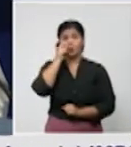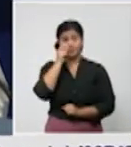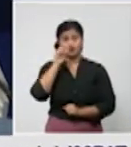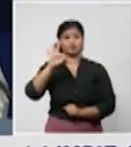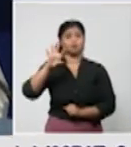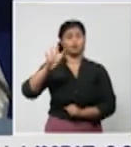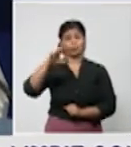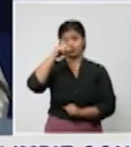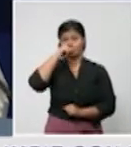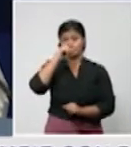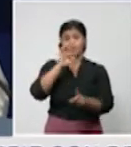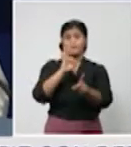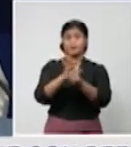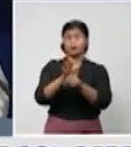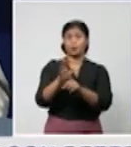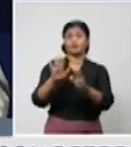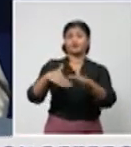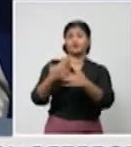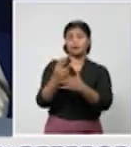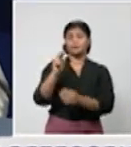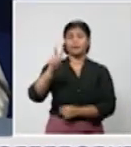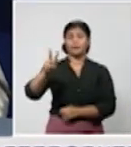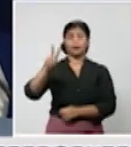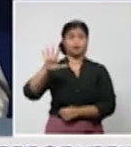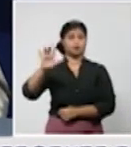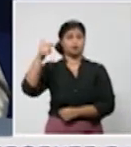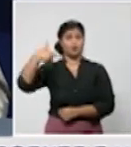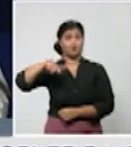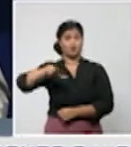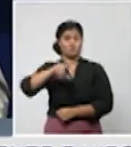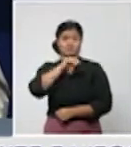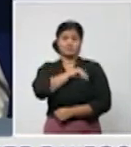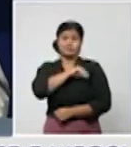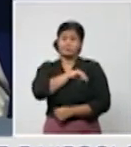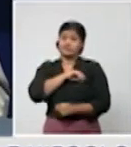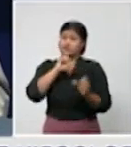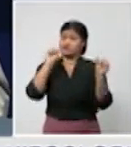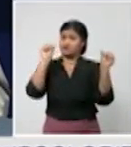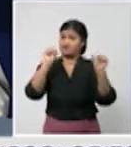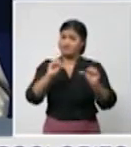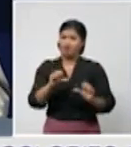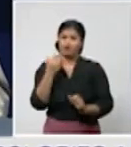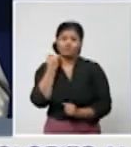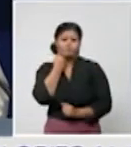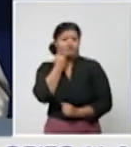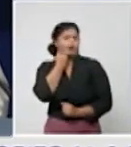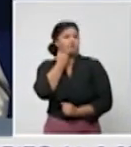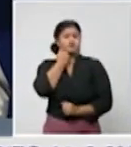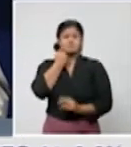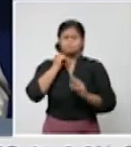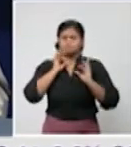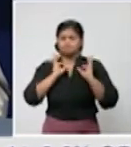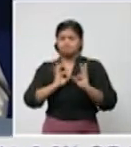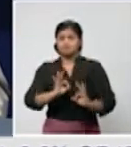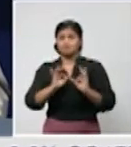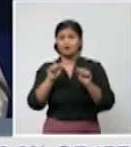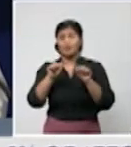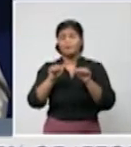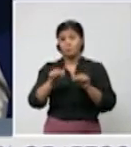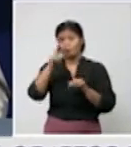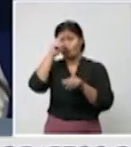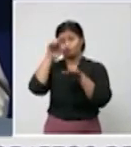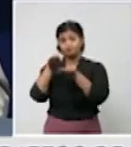applied, considering that a feverish syndrome is also a symptom for COVID-19. He tested positive, but a series